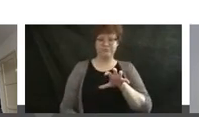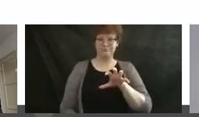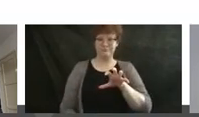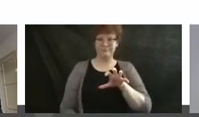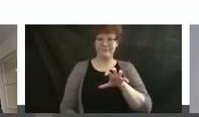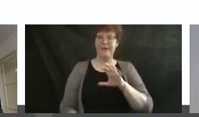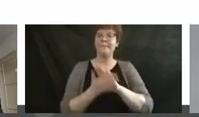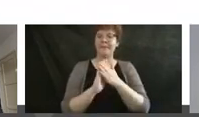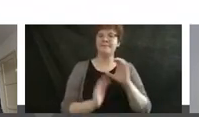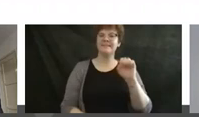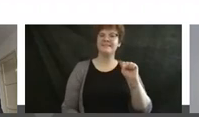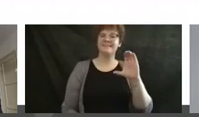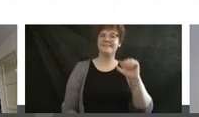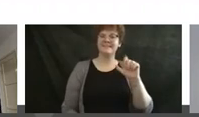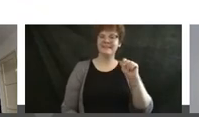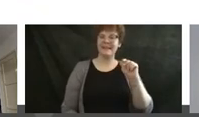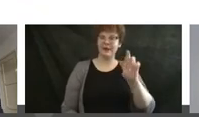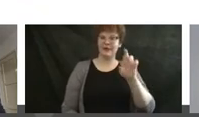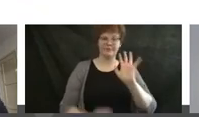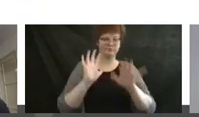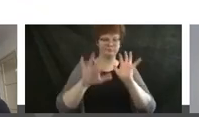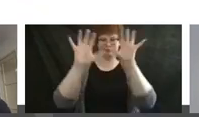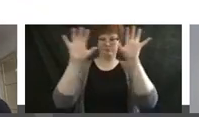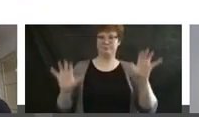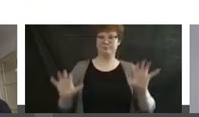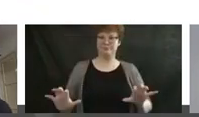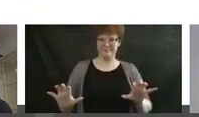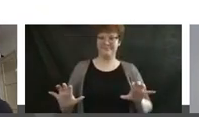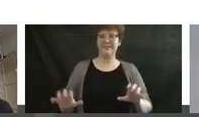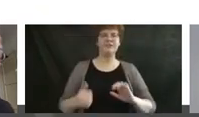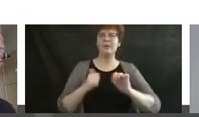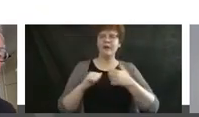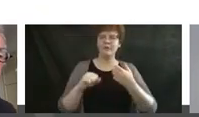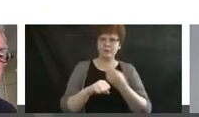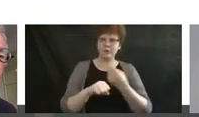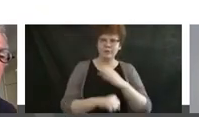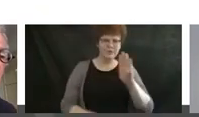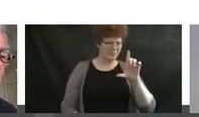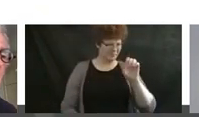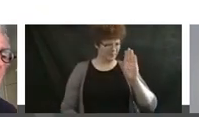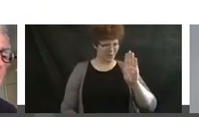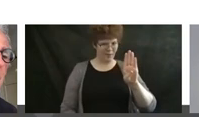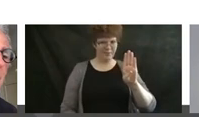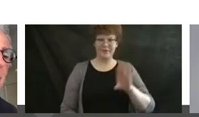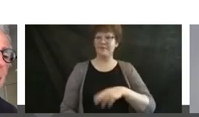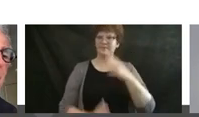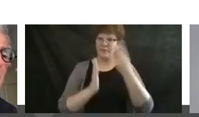brush. So to use the blob brush, and that's over here.